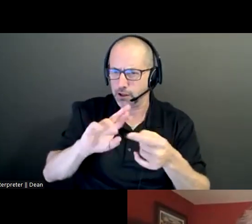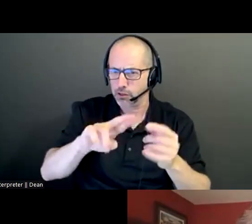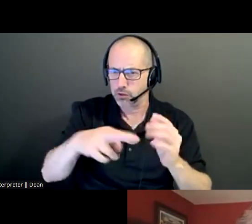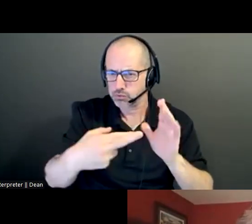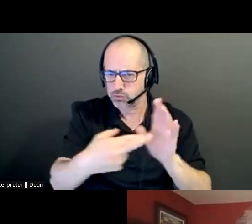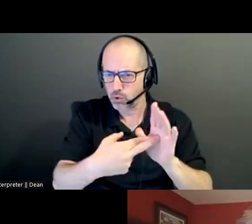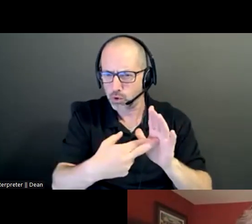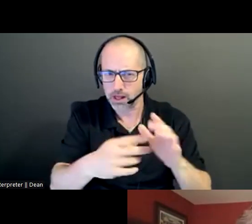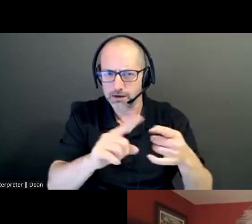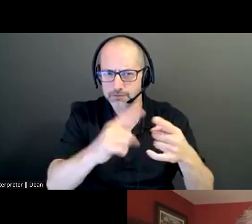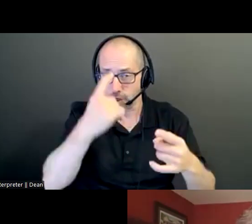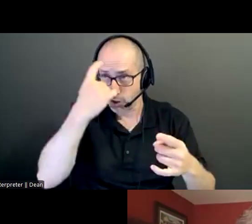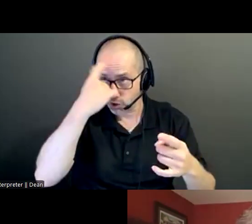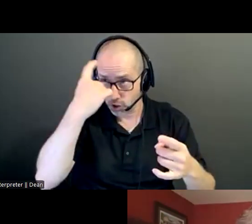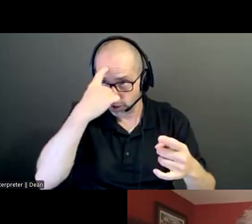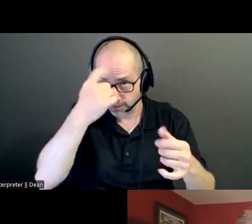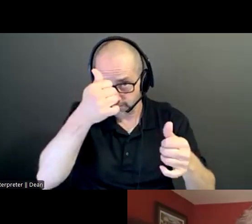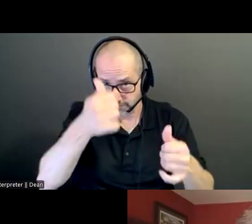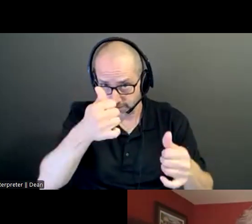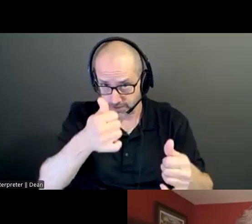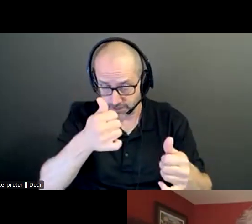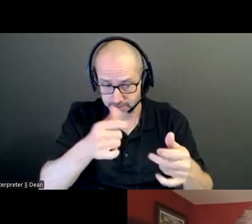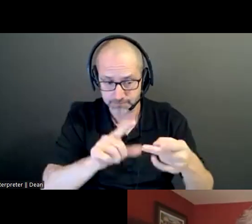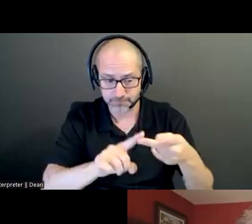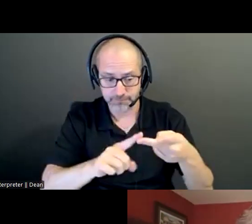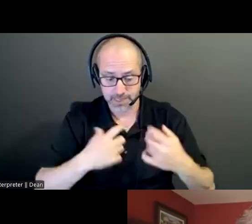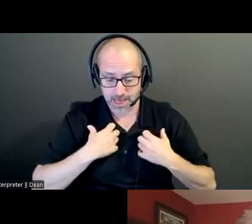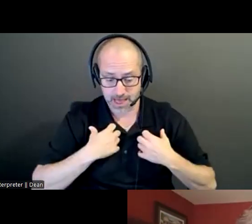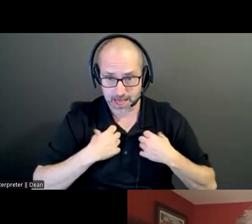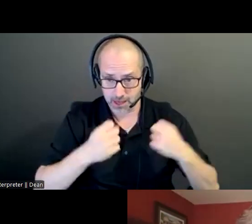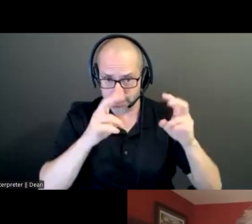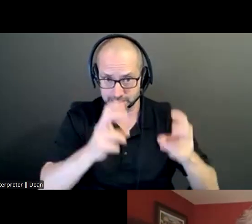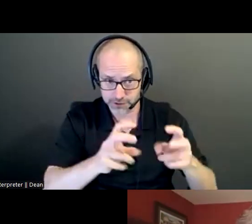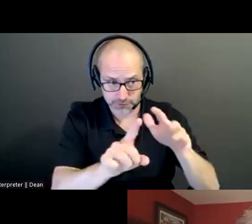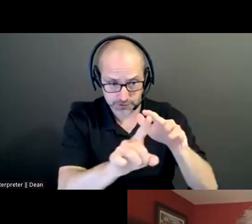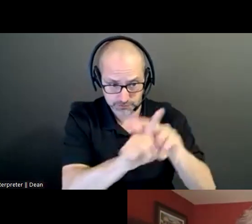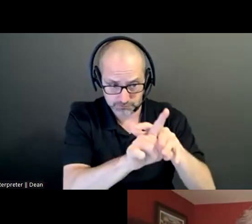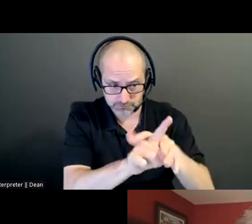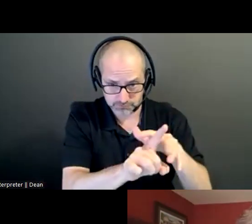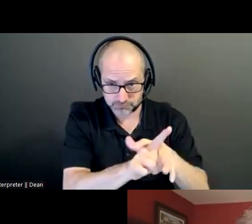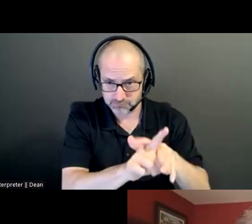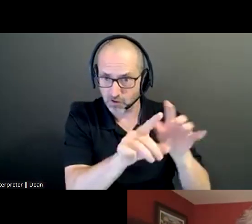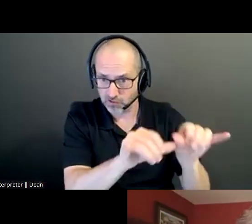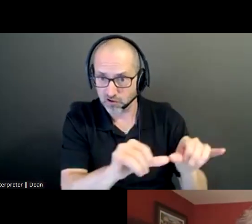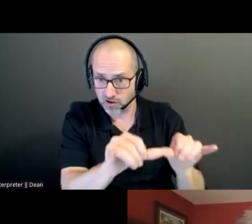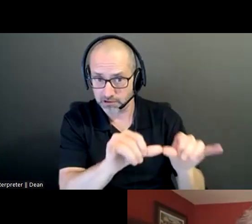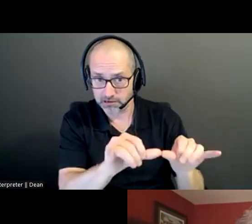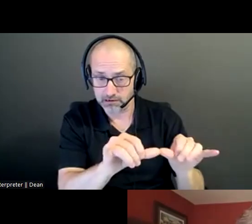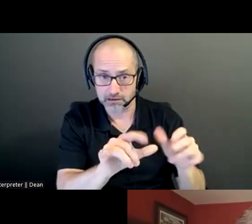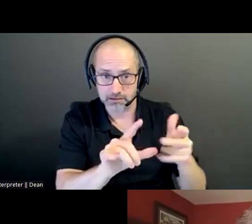cognitive decline, the health issues that might be more common. Somebody also talked about maybe